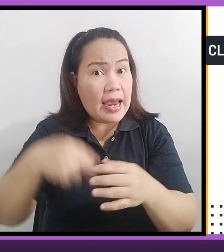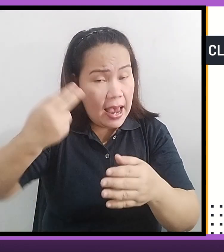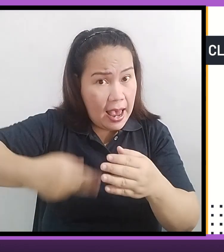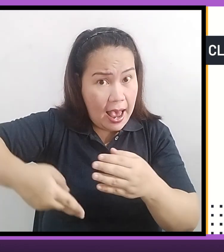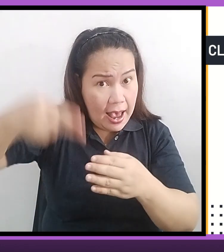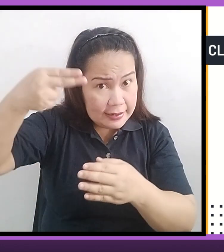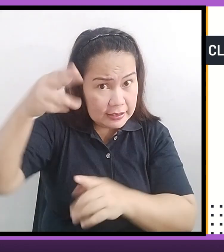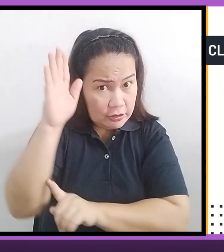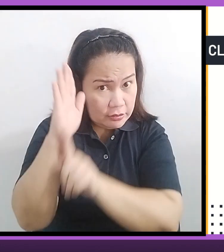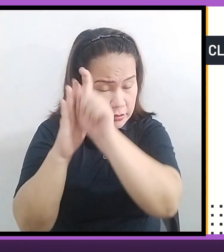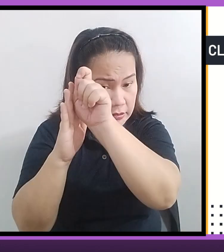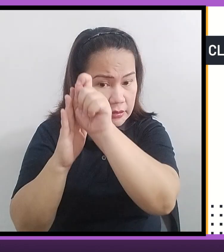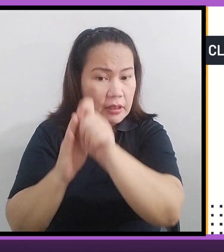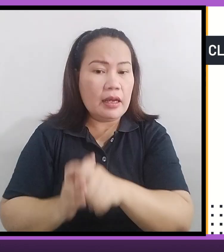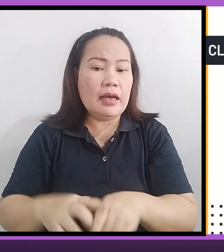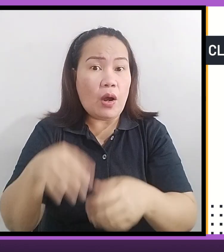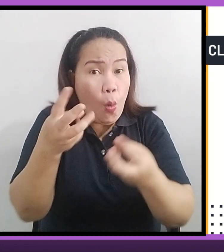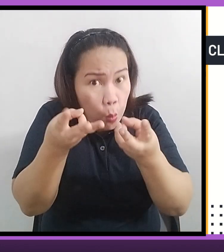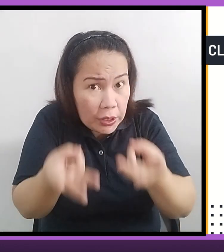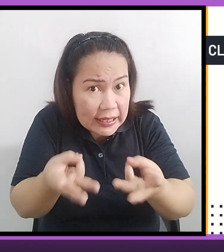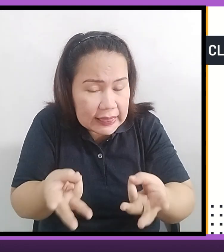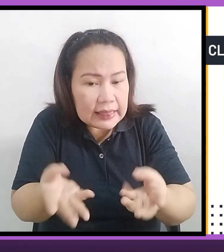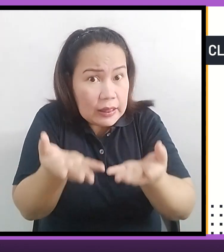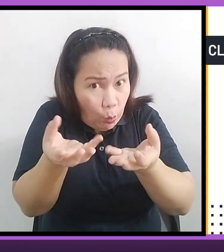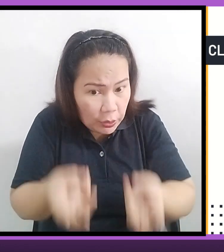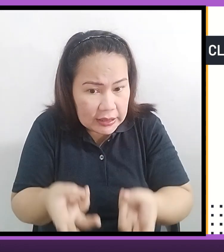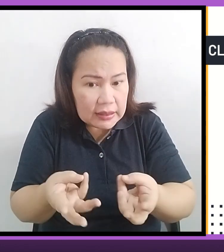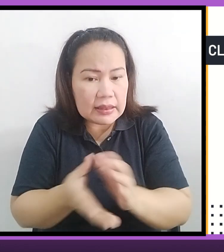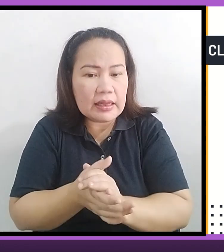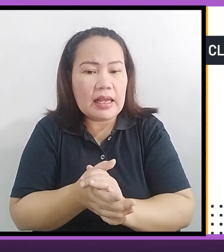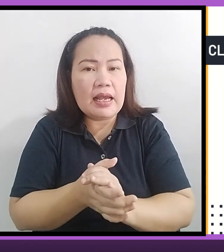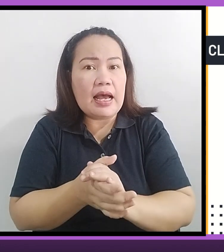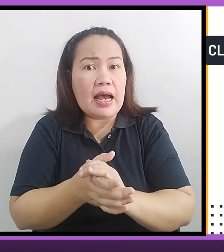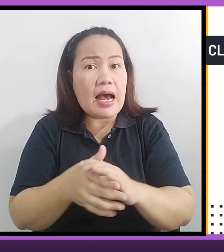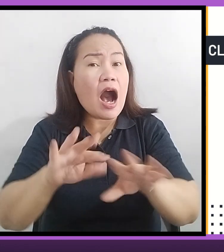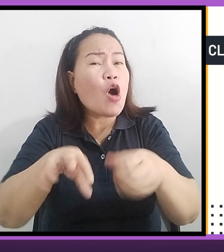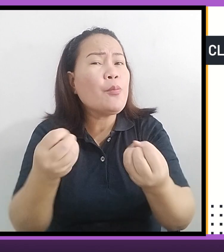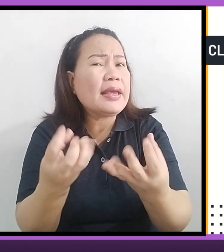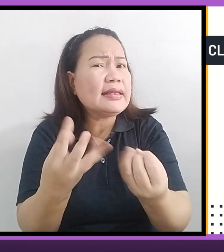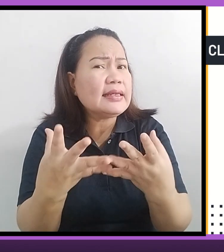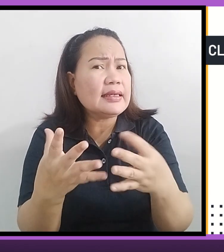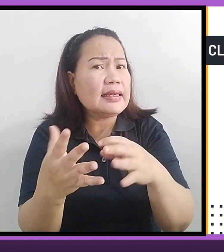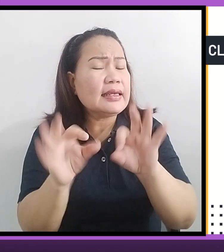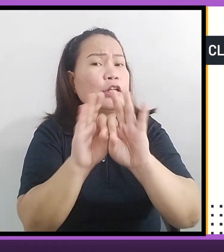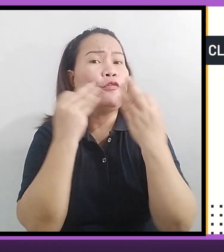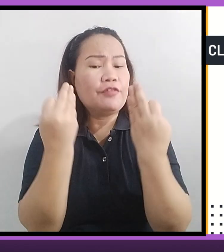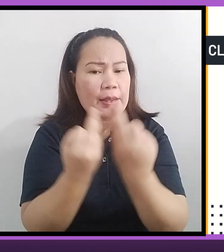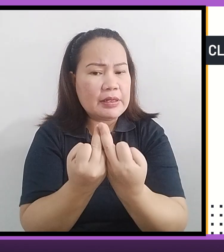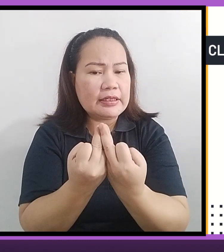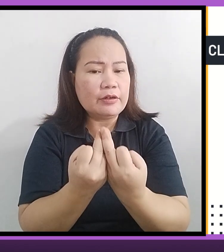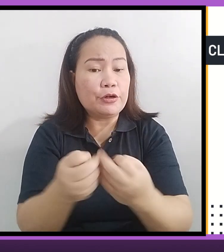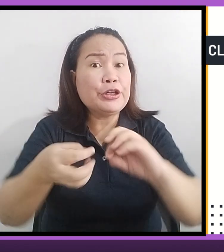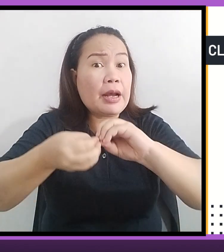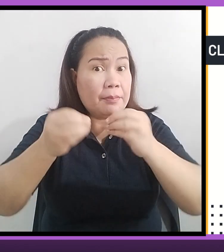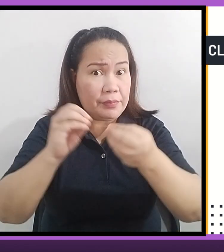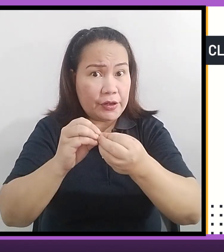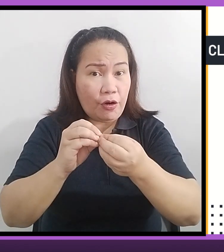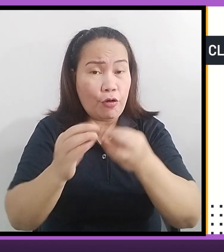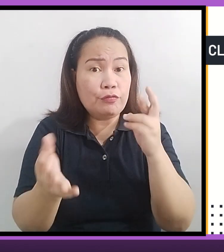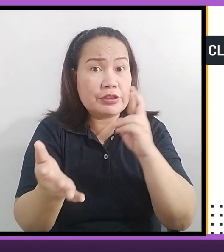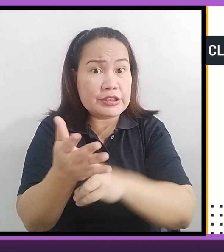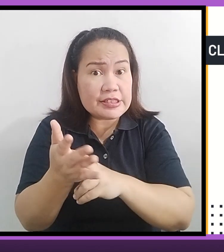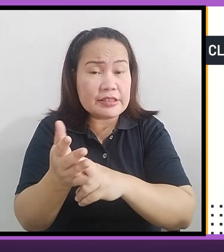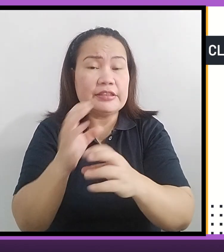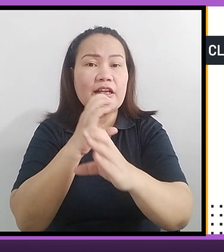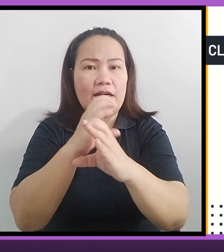weight, household size, and number of registered cars or the number of student in a class. So that